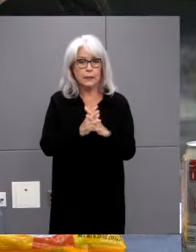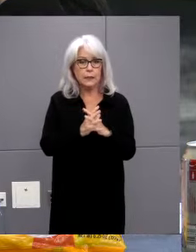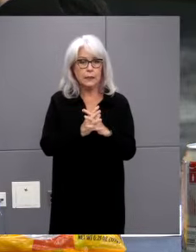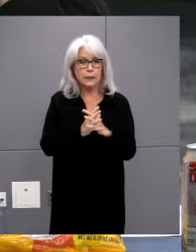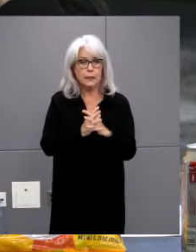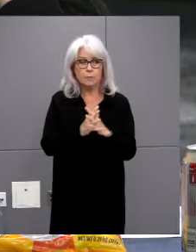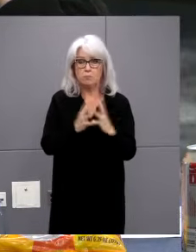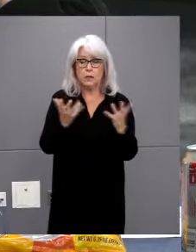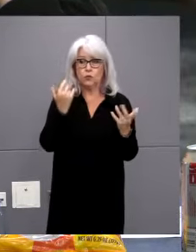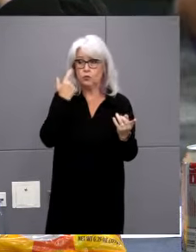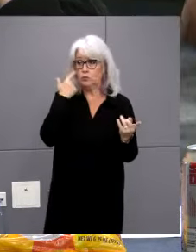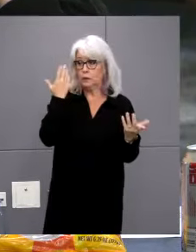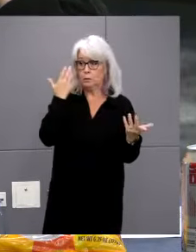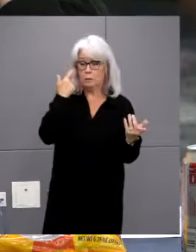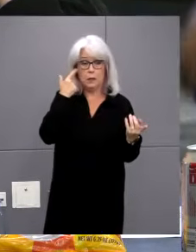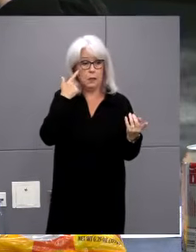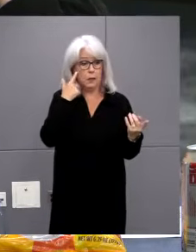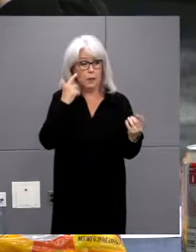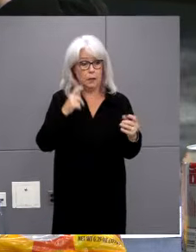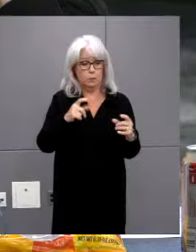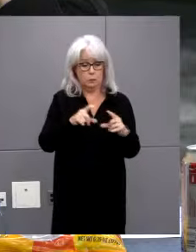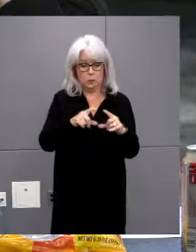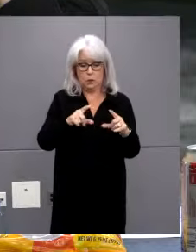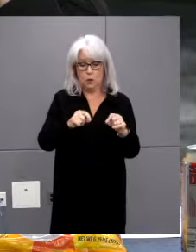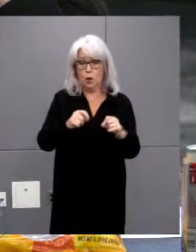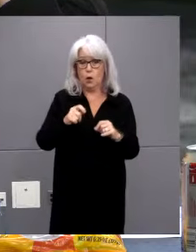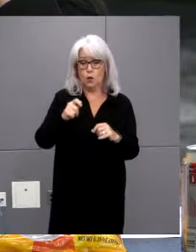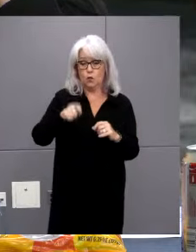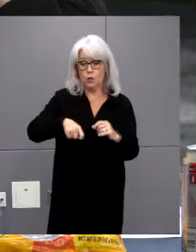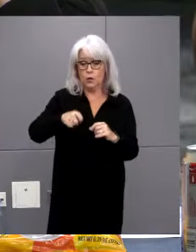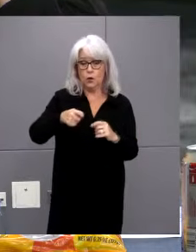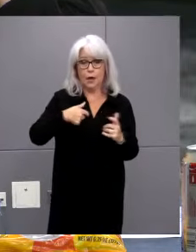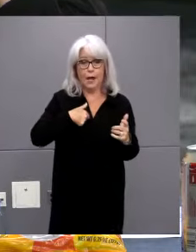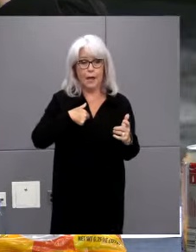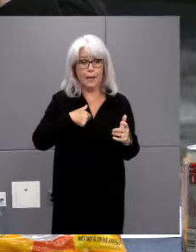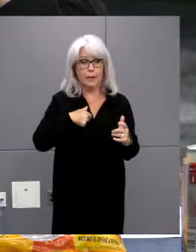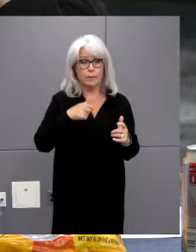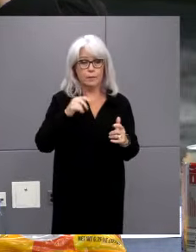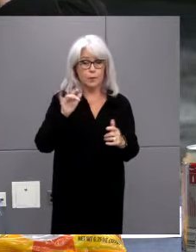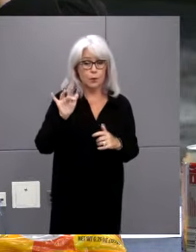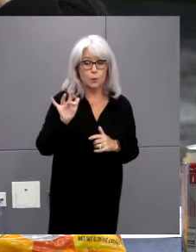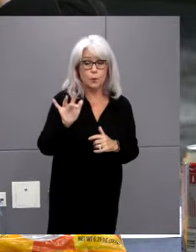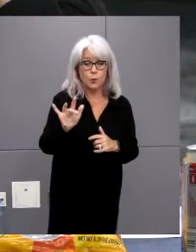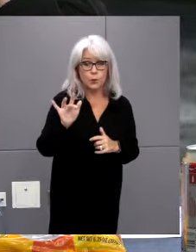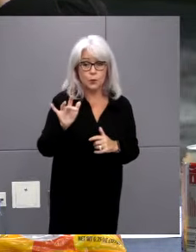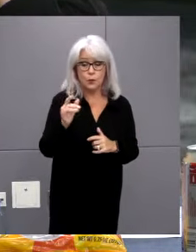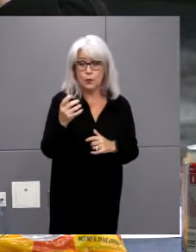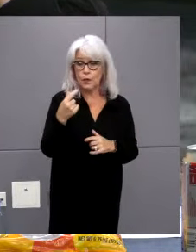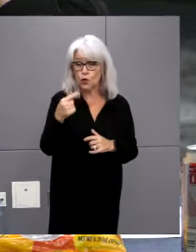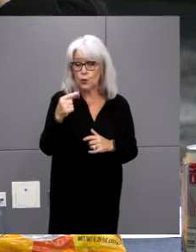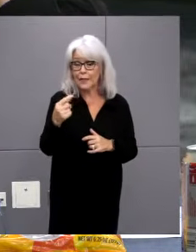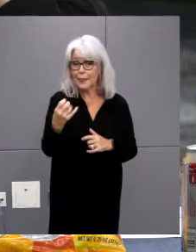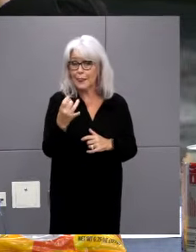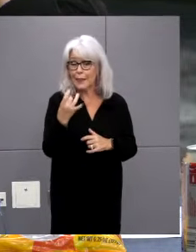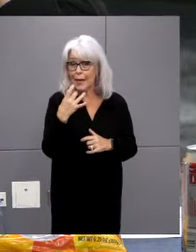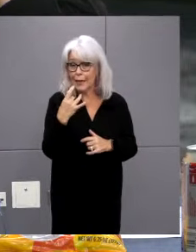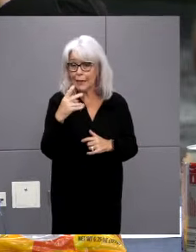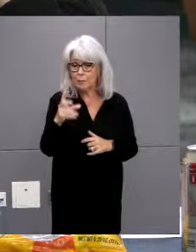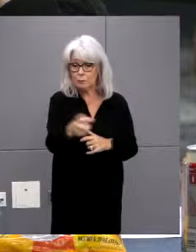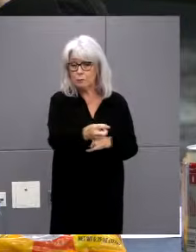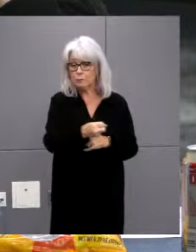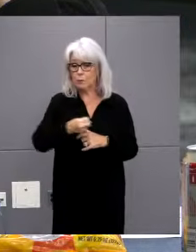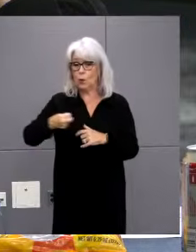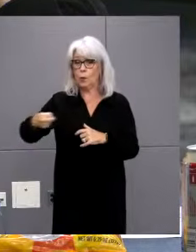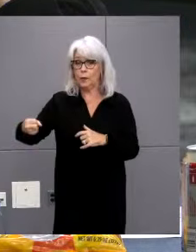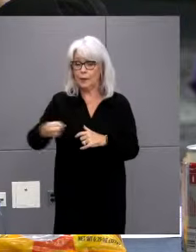without thinking, I saw the card reader, so I did my, I rang it, the light turned green, so I grabbed the door, nothing. So I